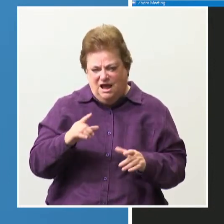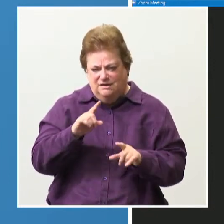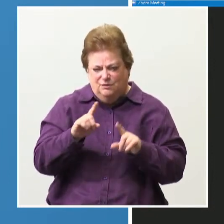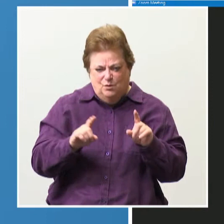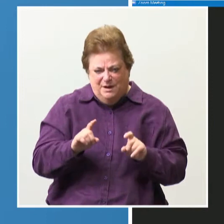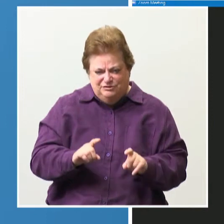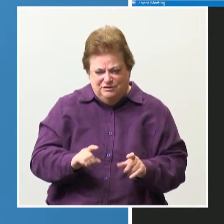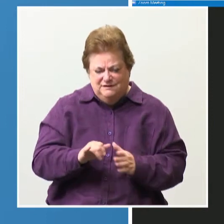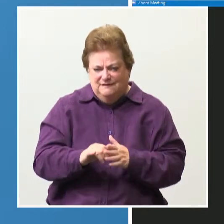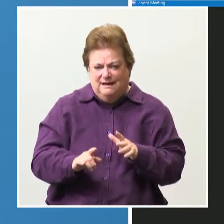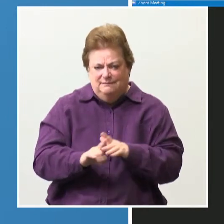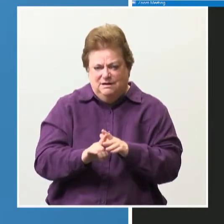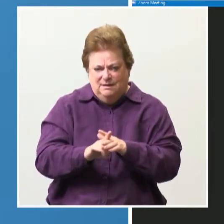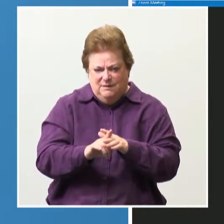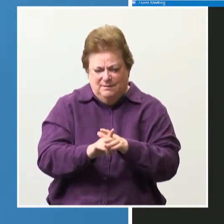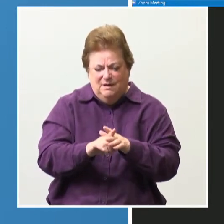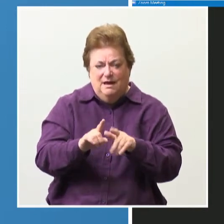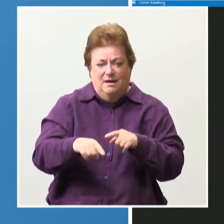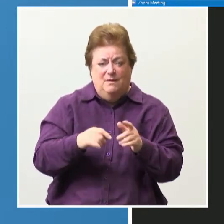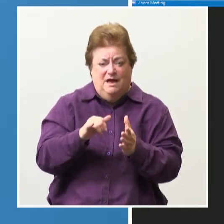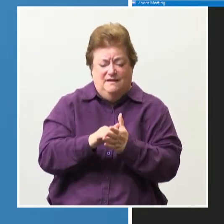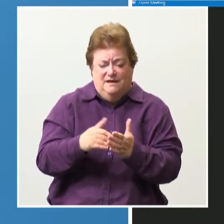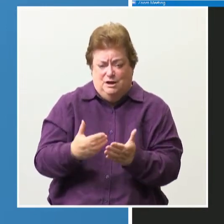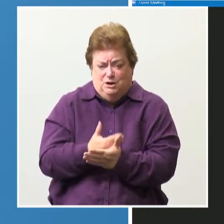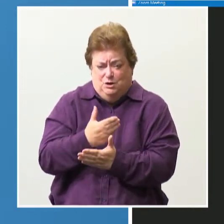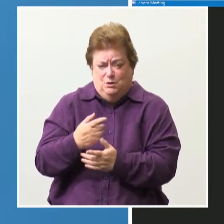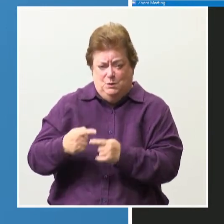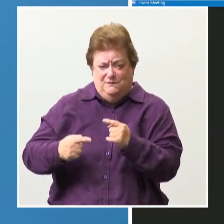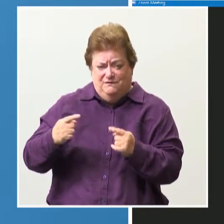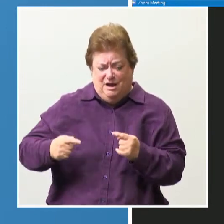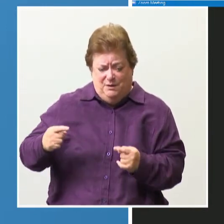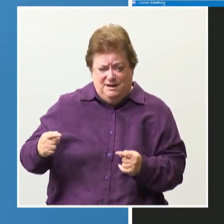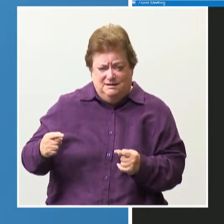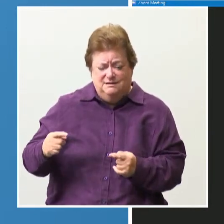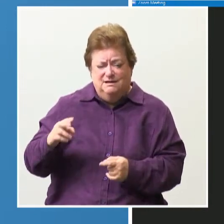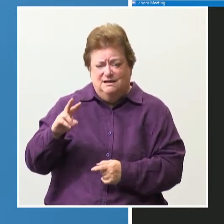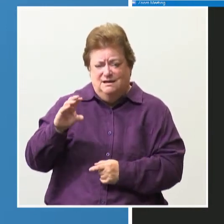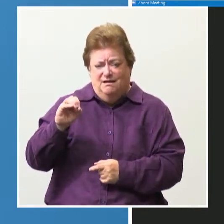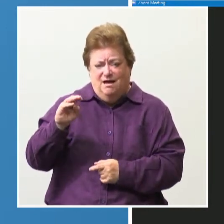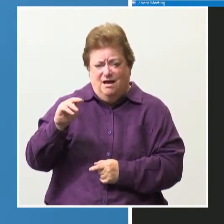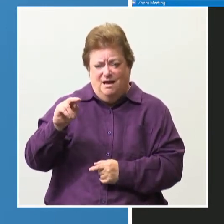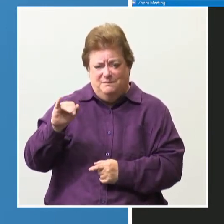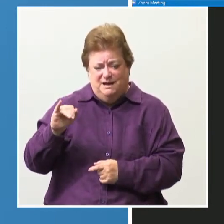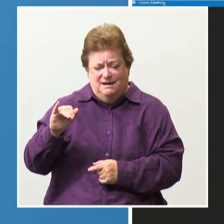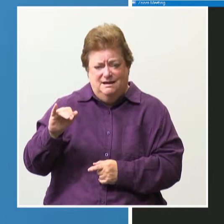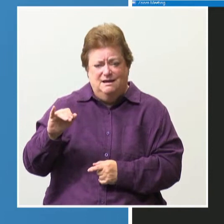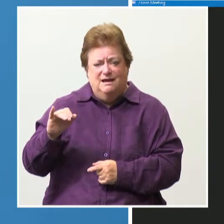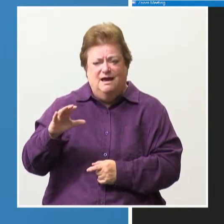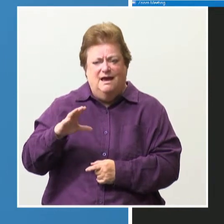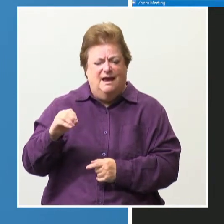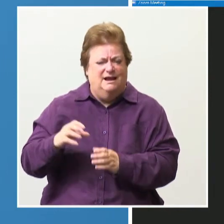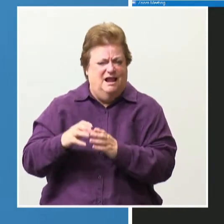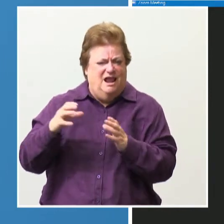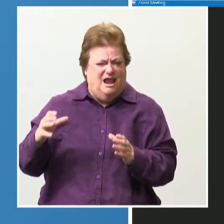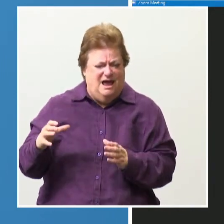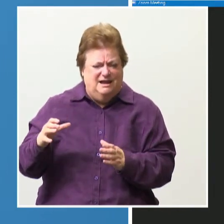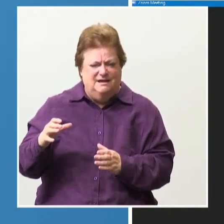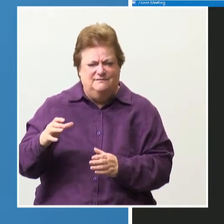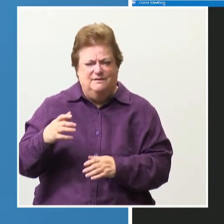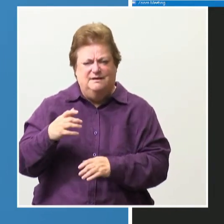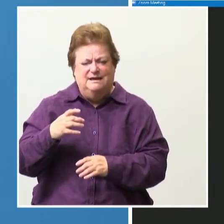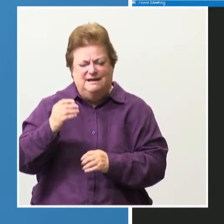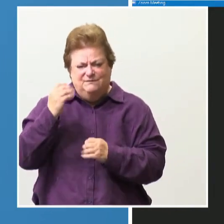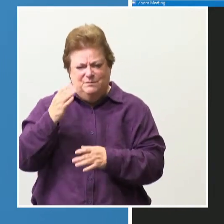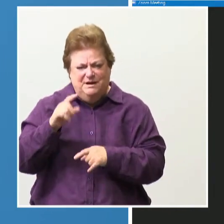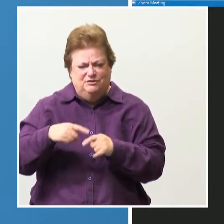up about the new variant that has emerged, and a lot of new information about vaccines.